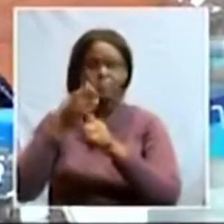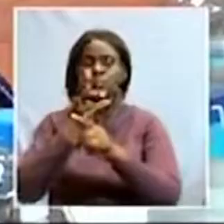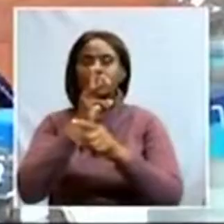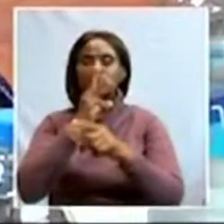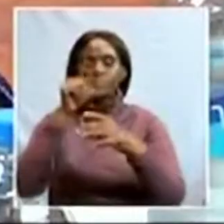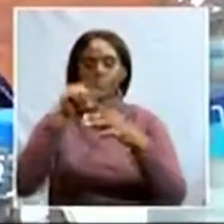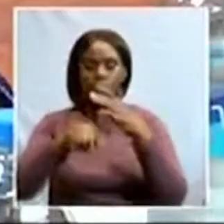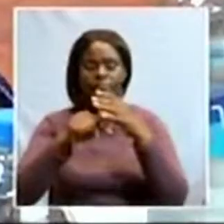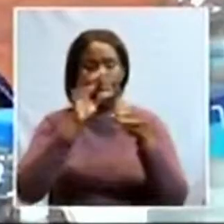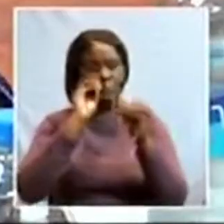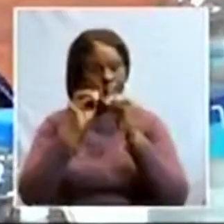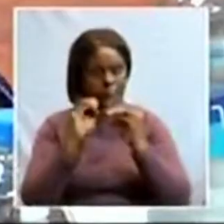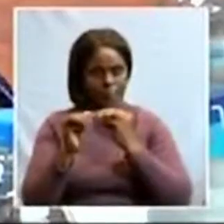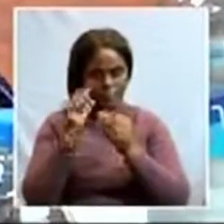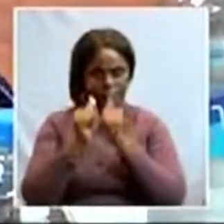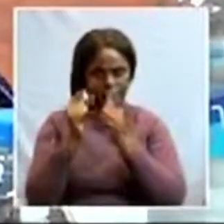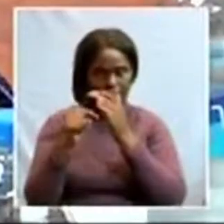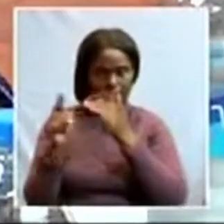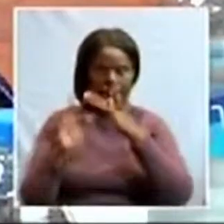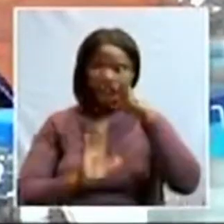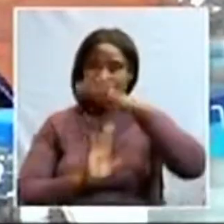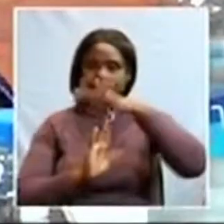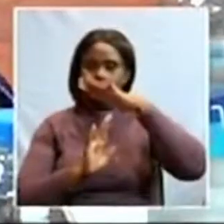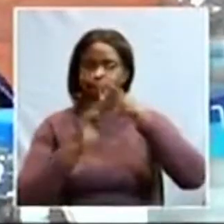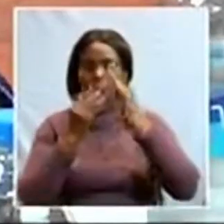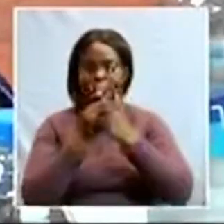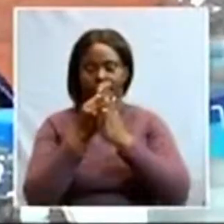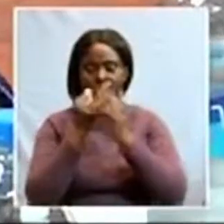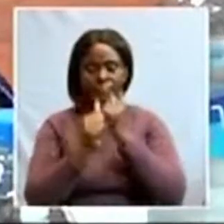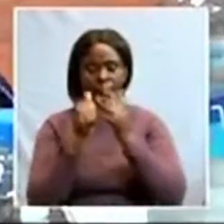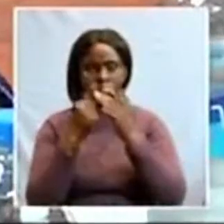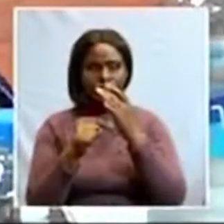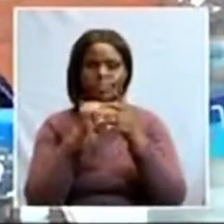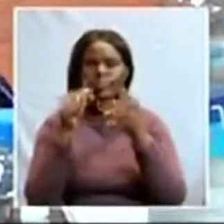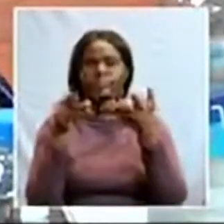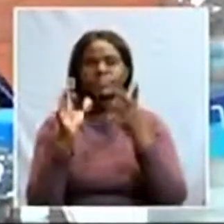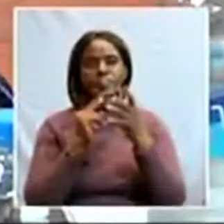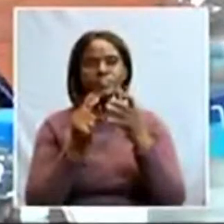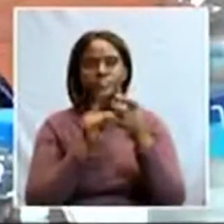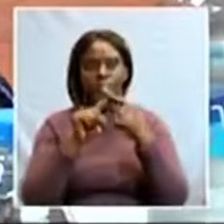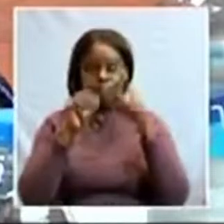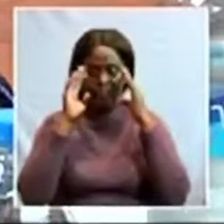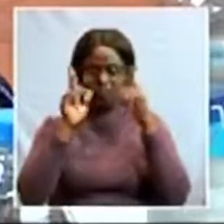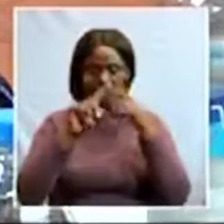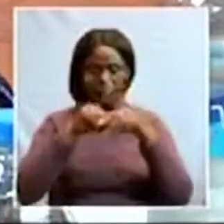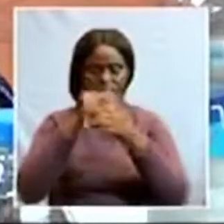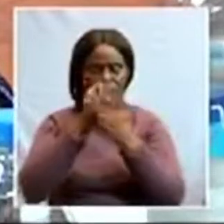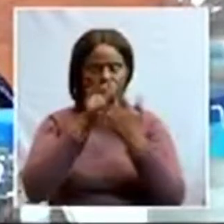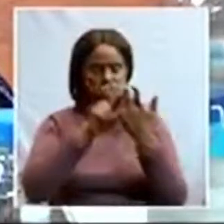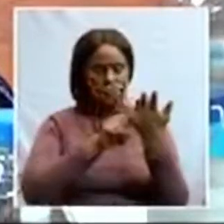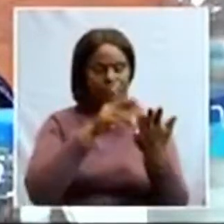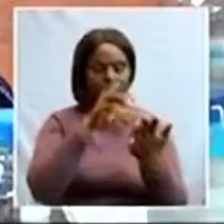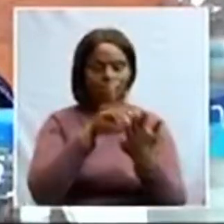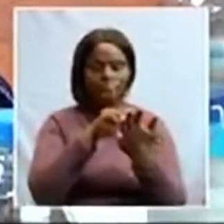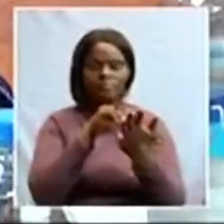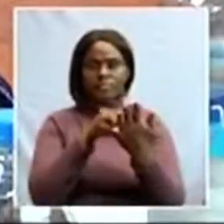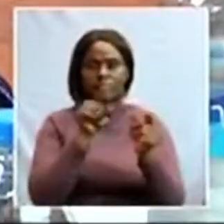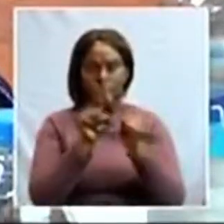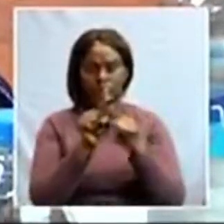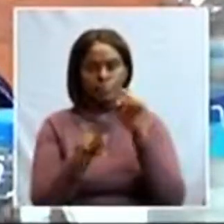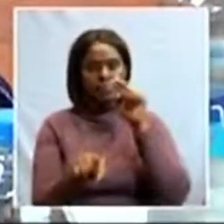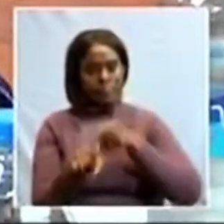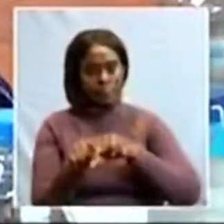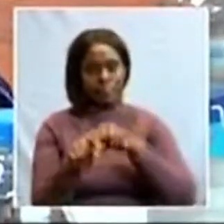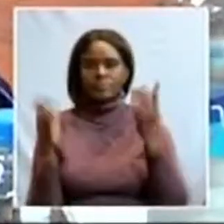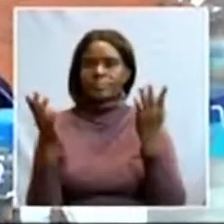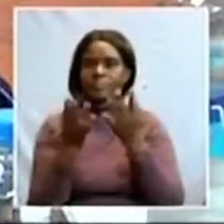rehabilitated. This was due to limited resources which couldn't allow us to attend to all the reported cases at the same